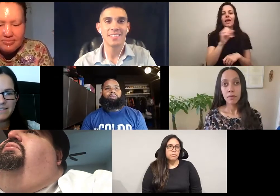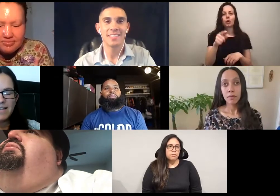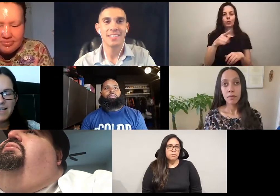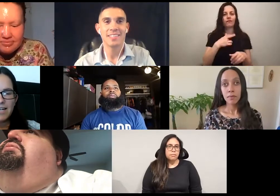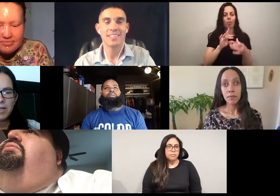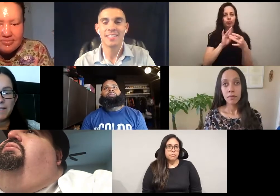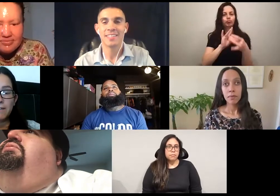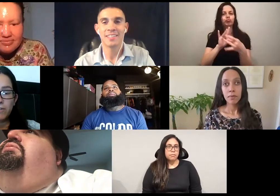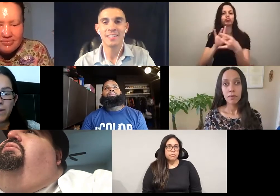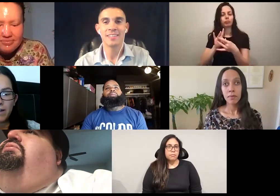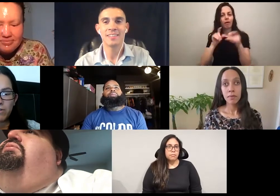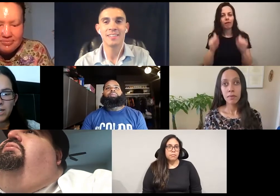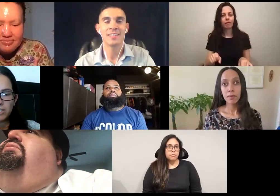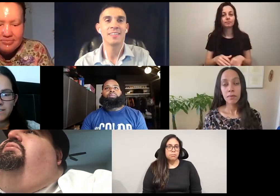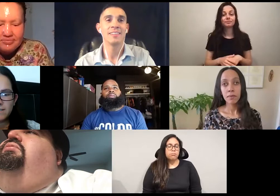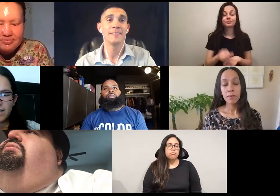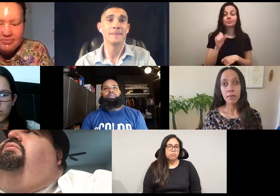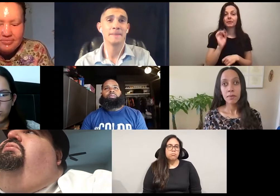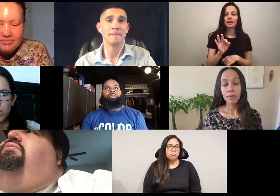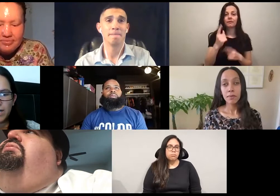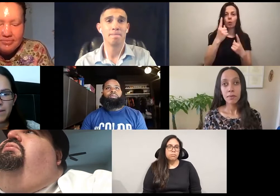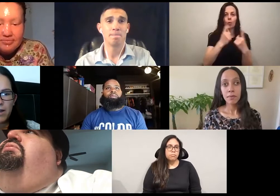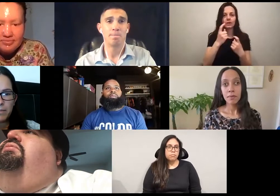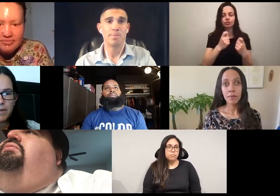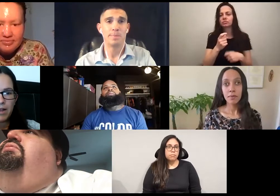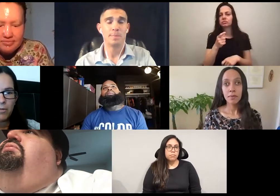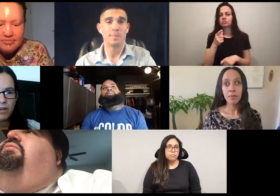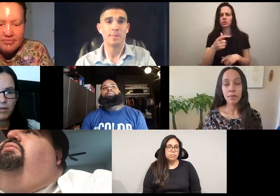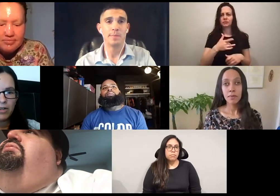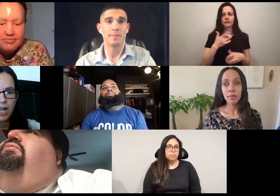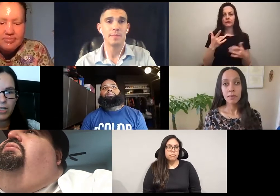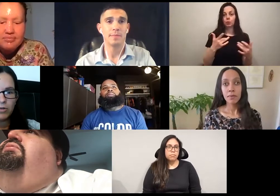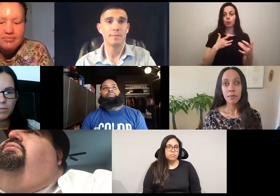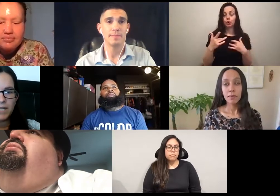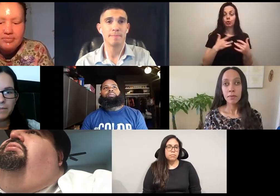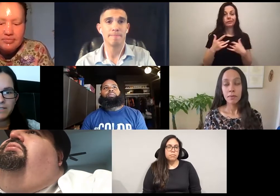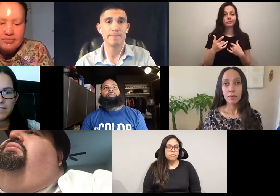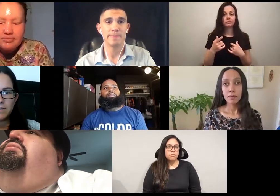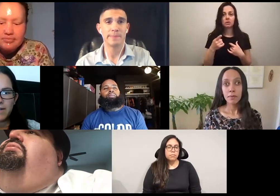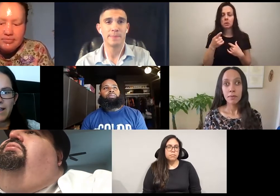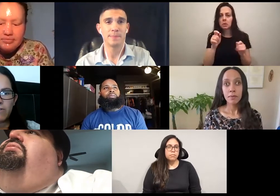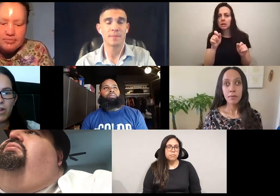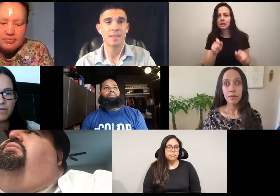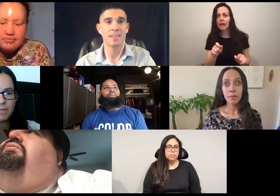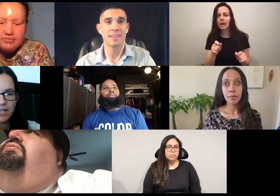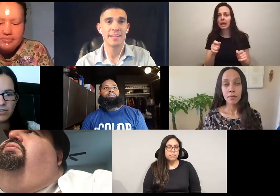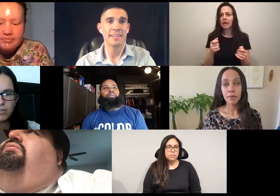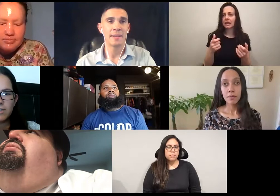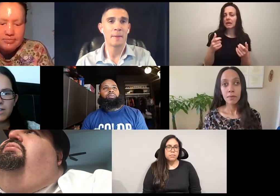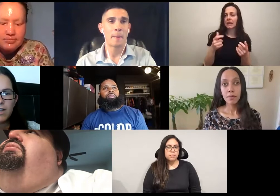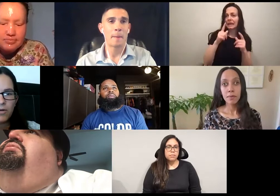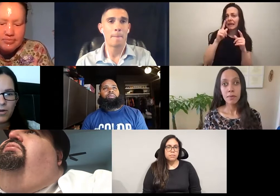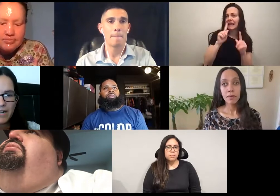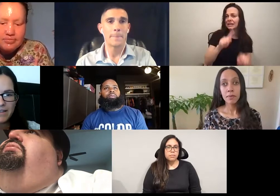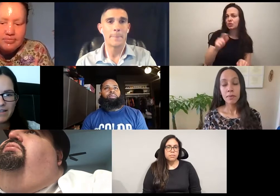panelists. If you have questions and you're worried about whether or not you'll be able to have all of them